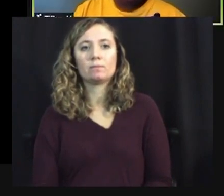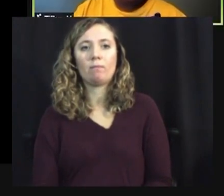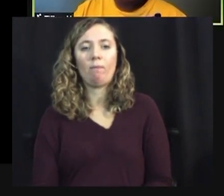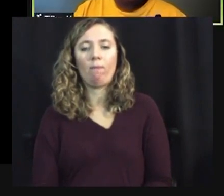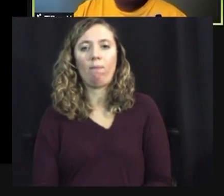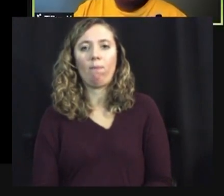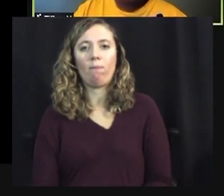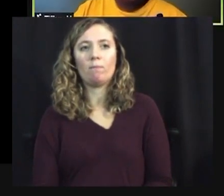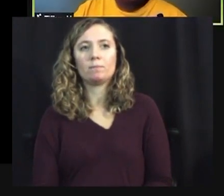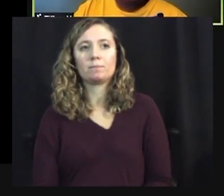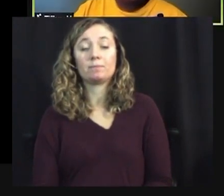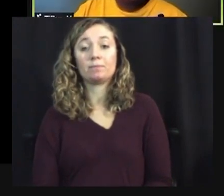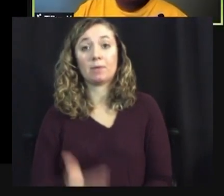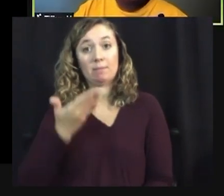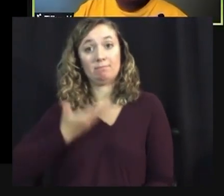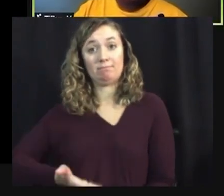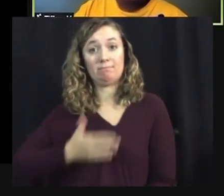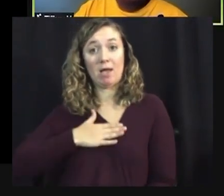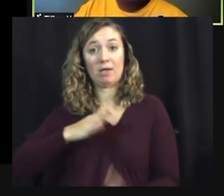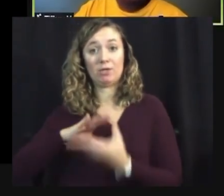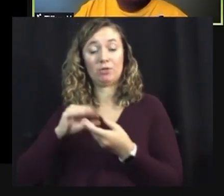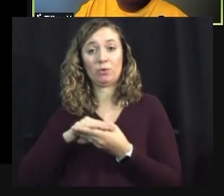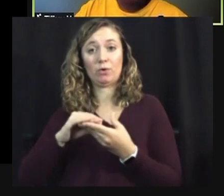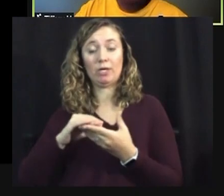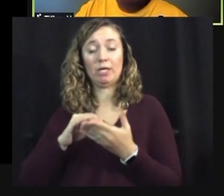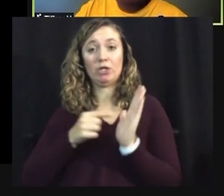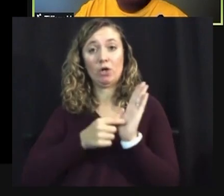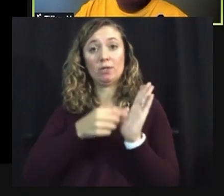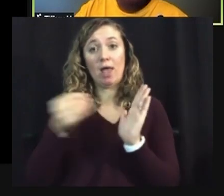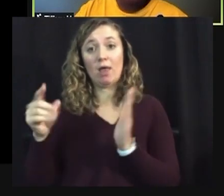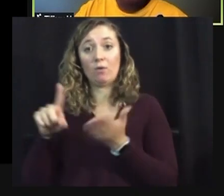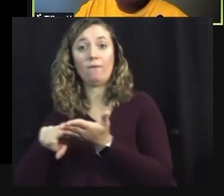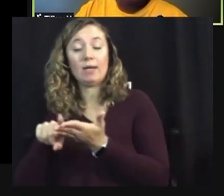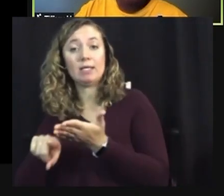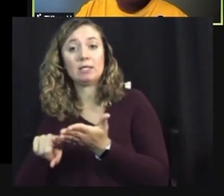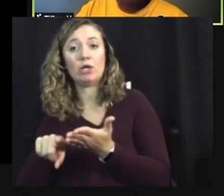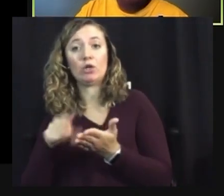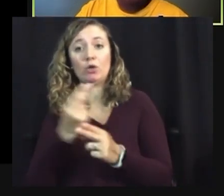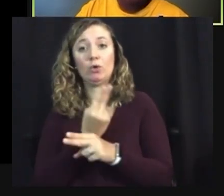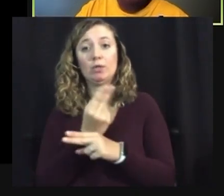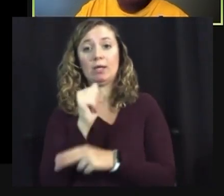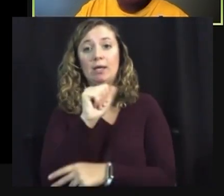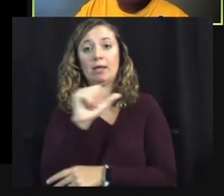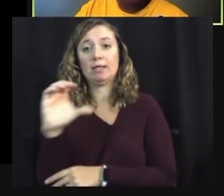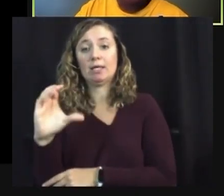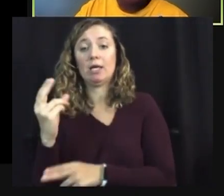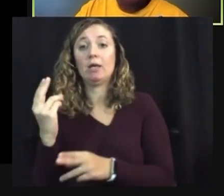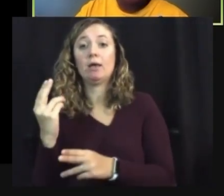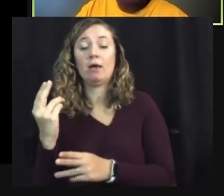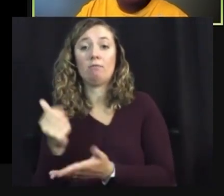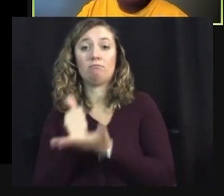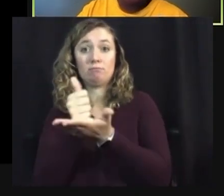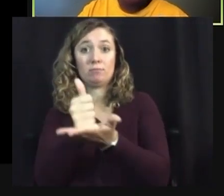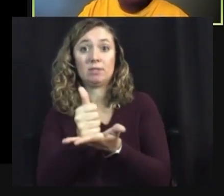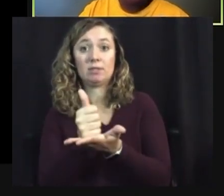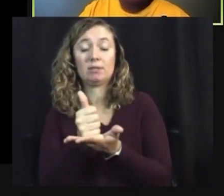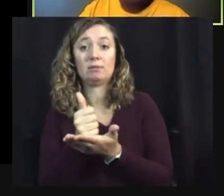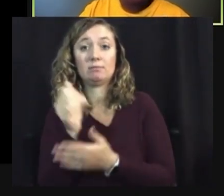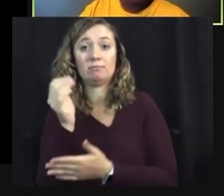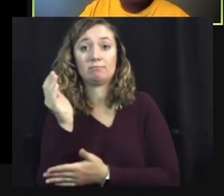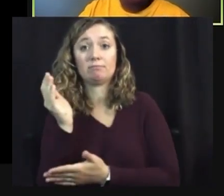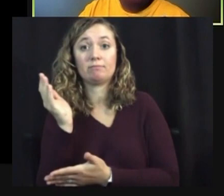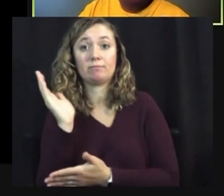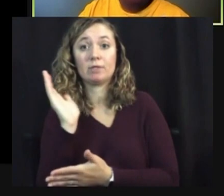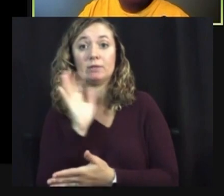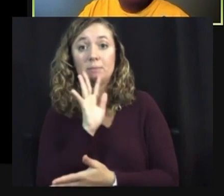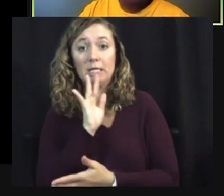As my story shows, and also research shows, using AAC helps speech. For me, it opened